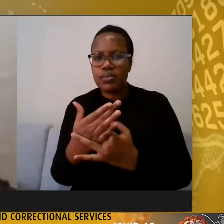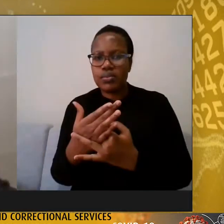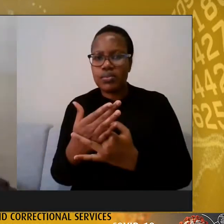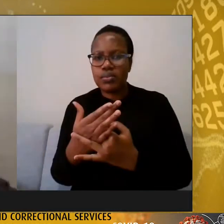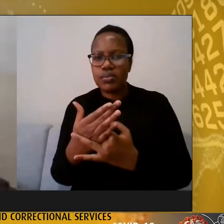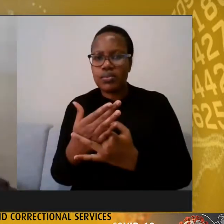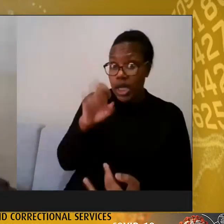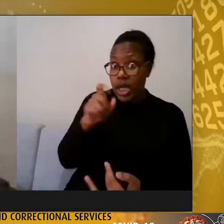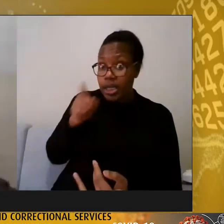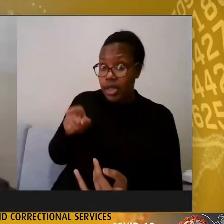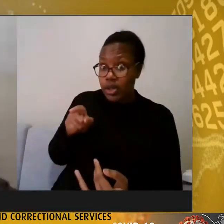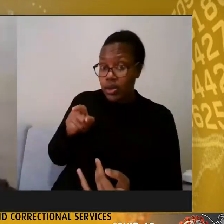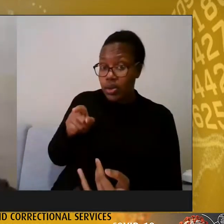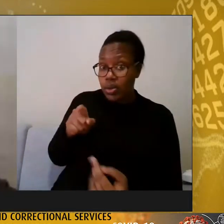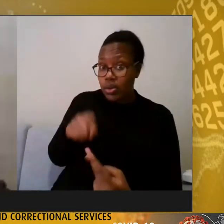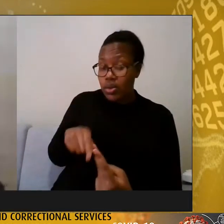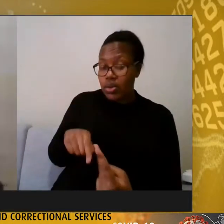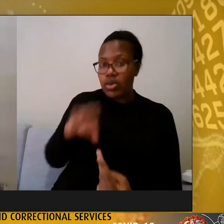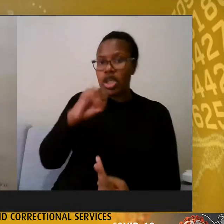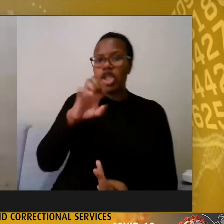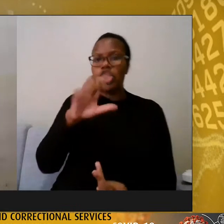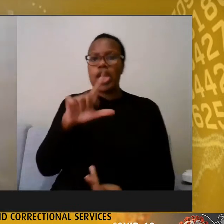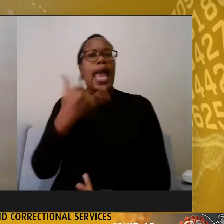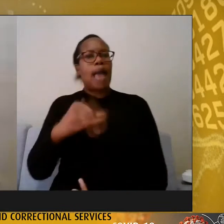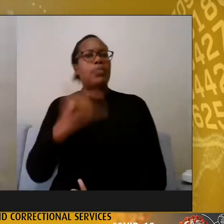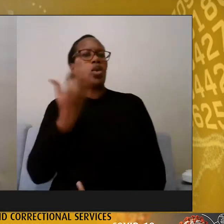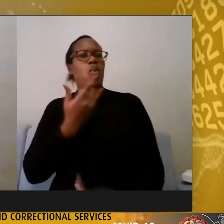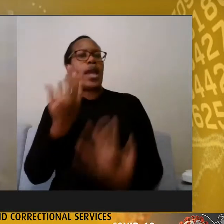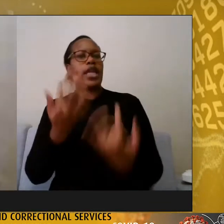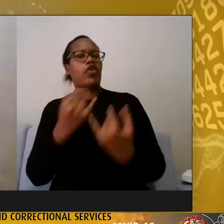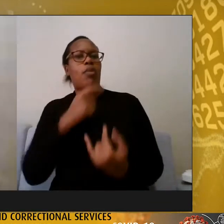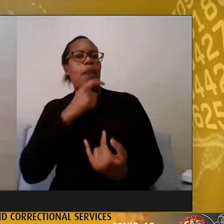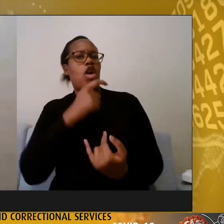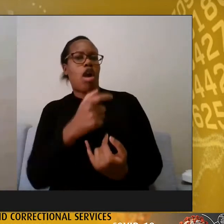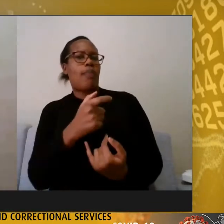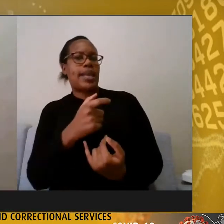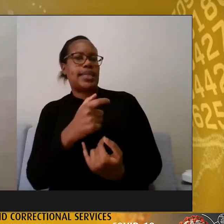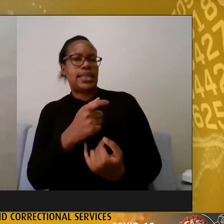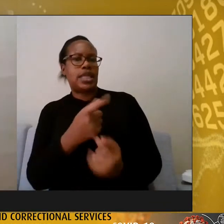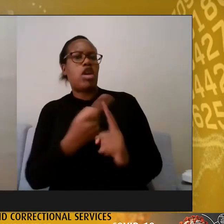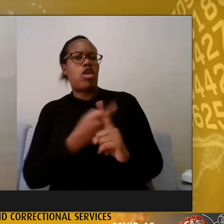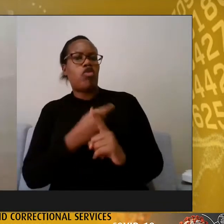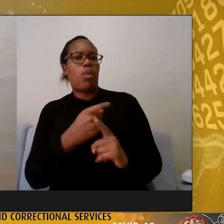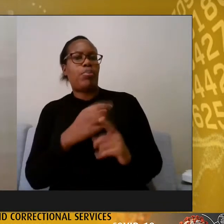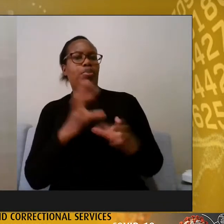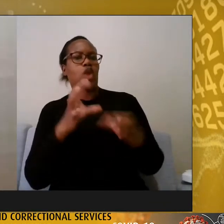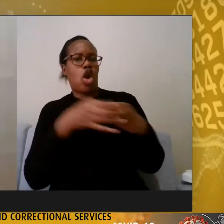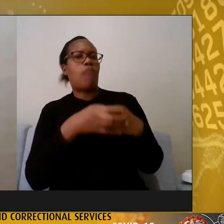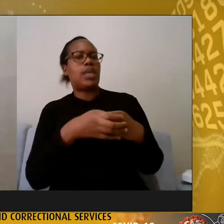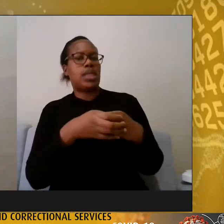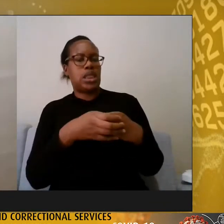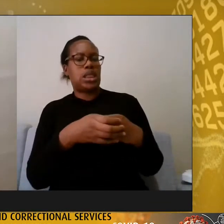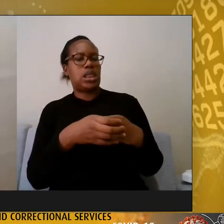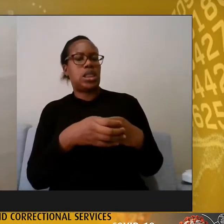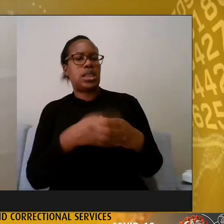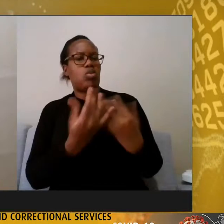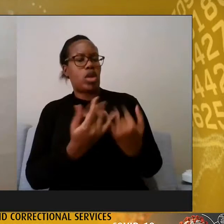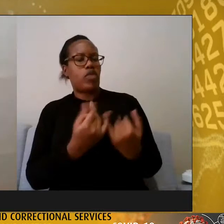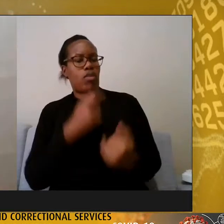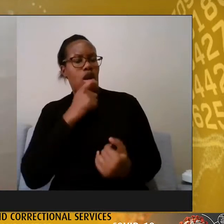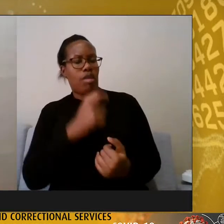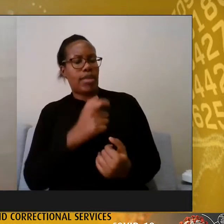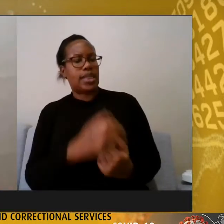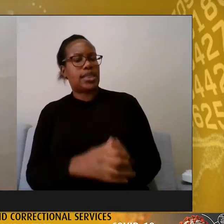that you? I'm still waiting for my comment from the committee. Yes, the commission.